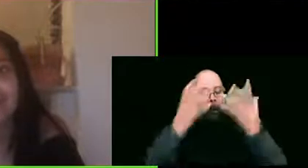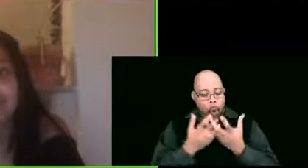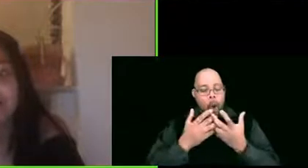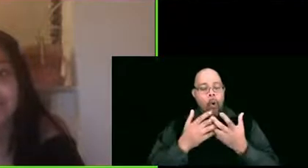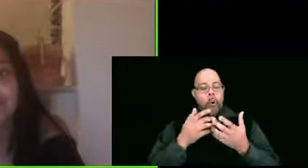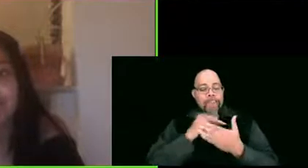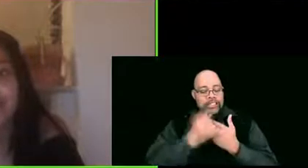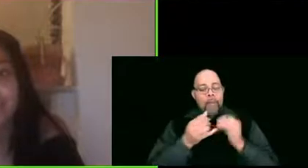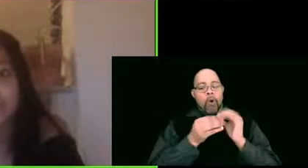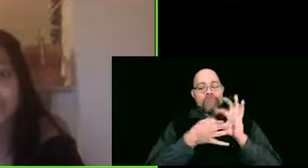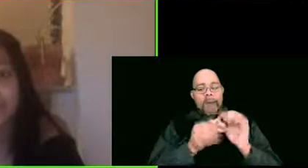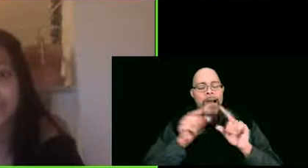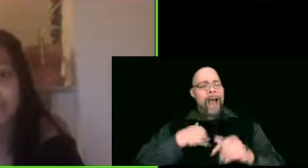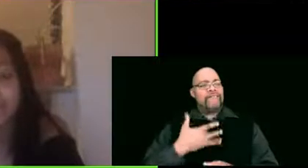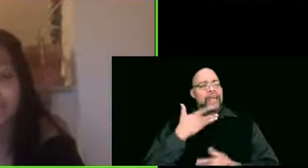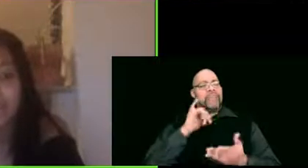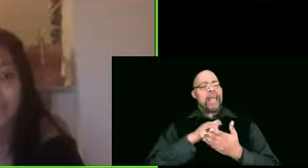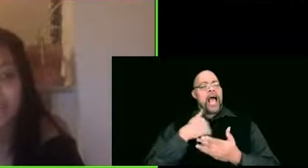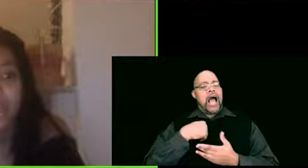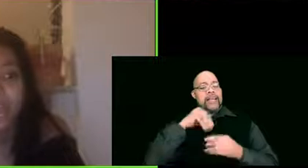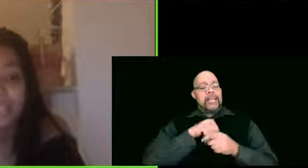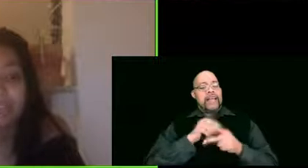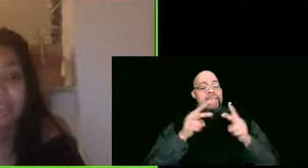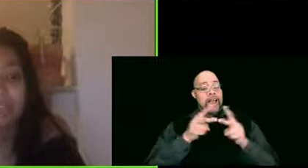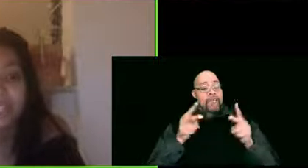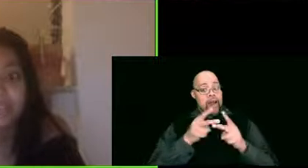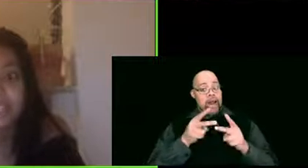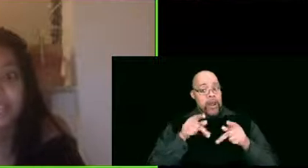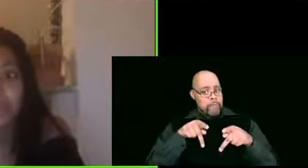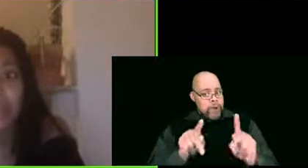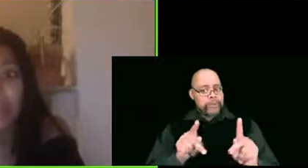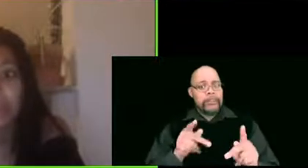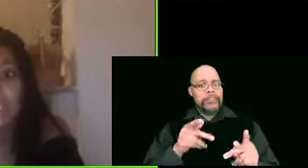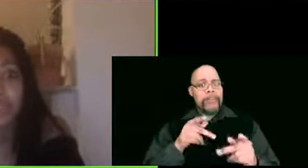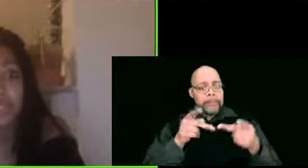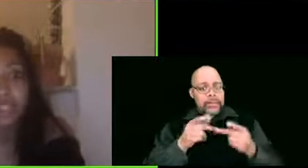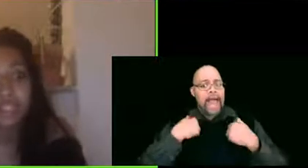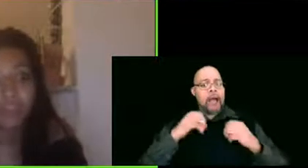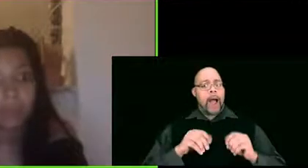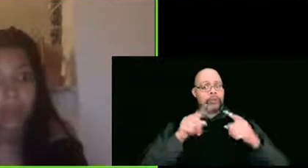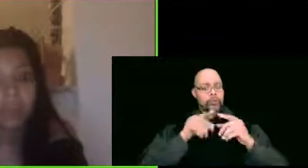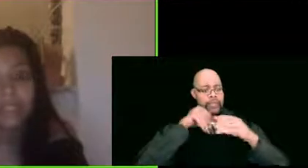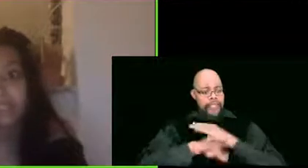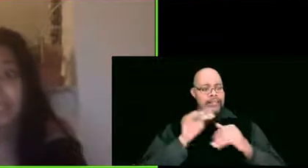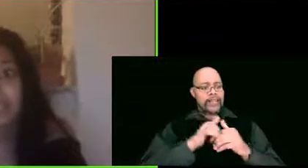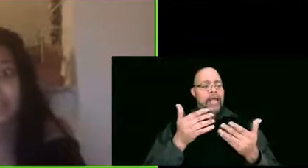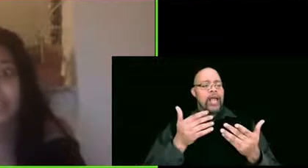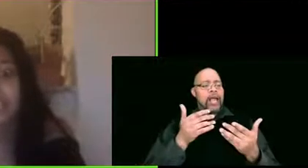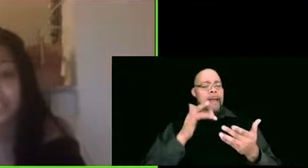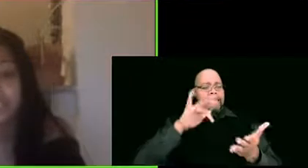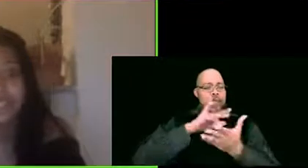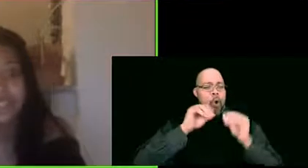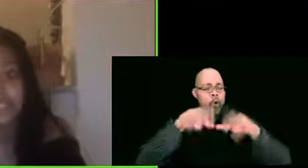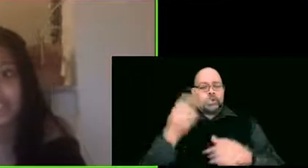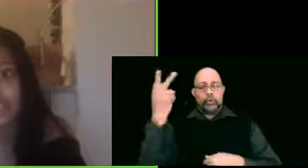the entire expedition more relatable. But I think I also felt that I was in a very privileged position where I had this opportunity to go out into the middle of